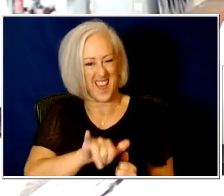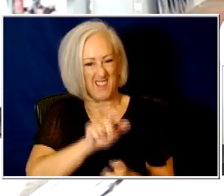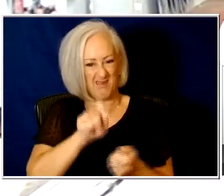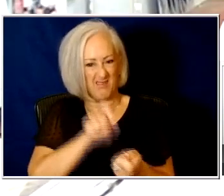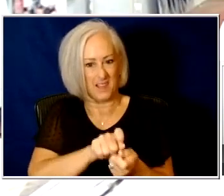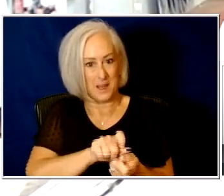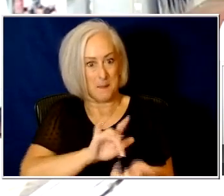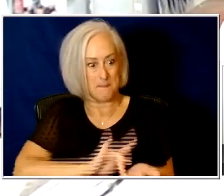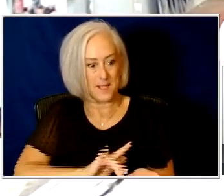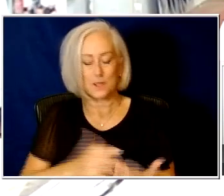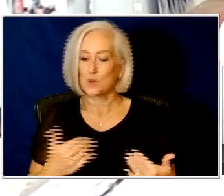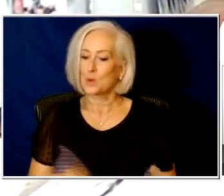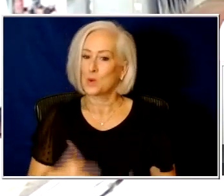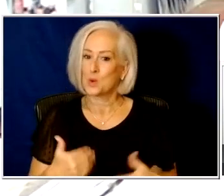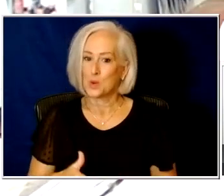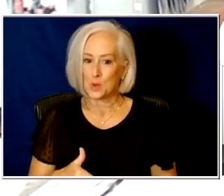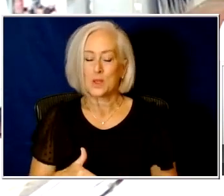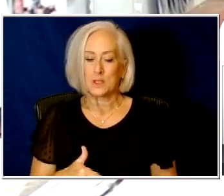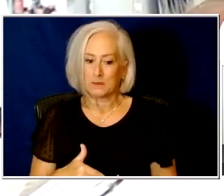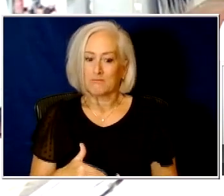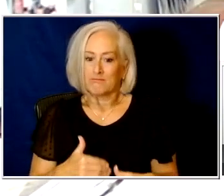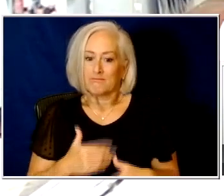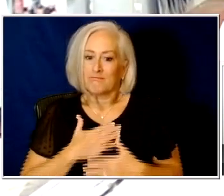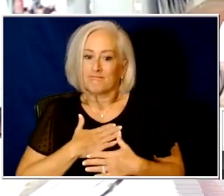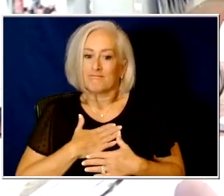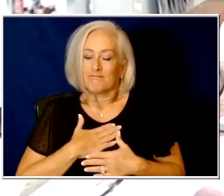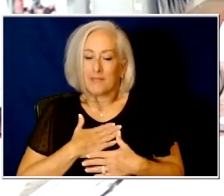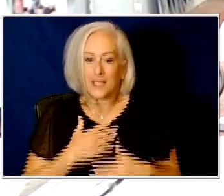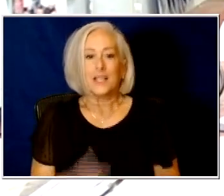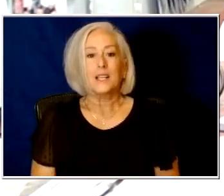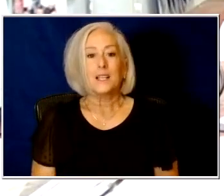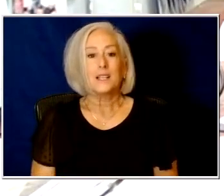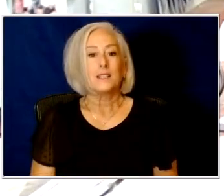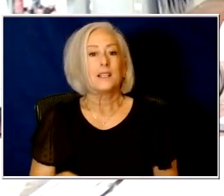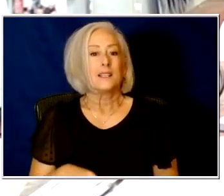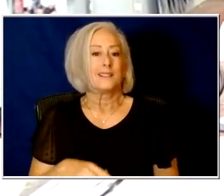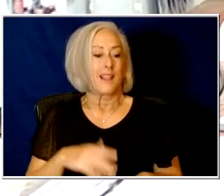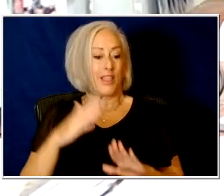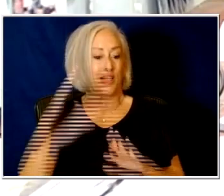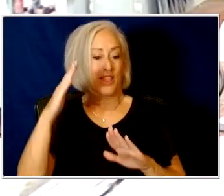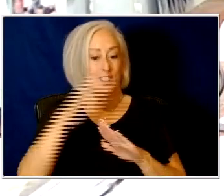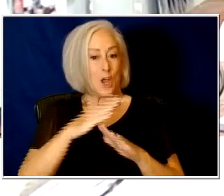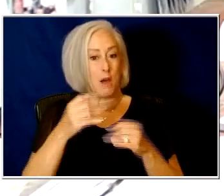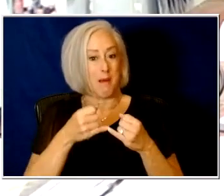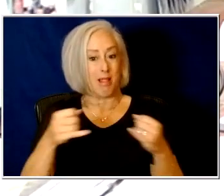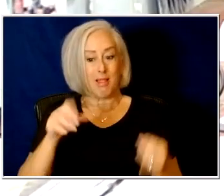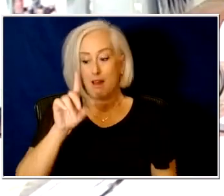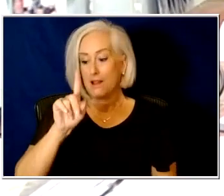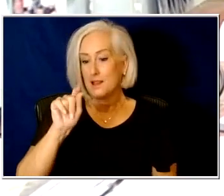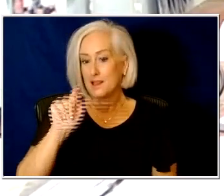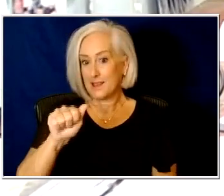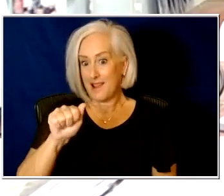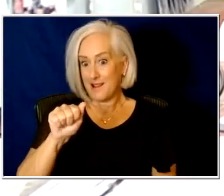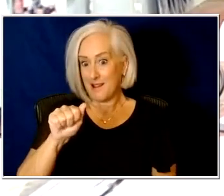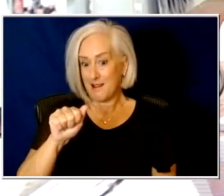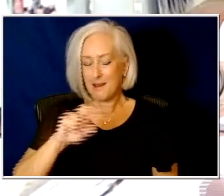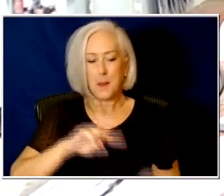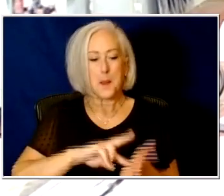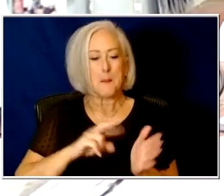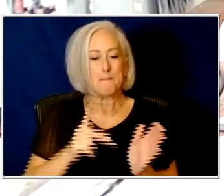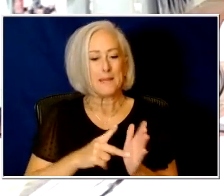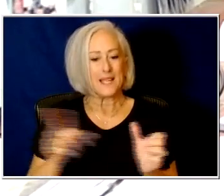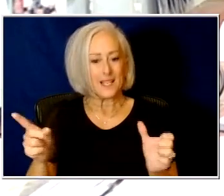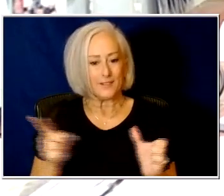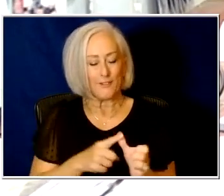very encouraging. What was released was called the top line data, which is just the first look at the key